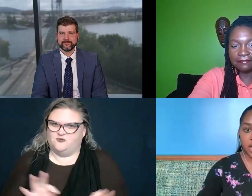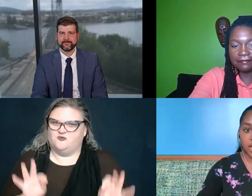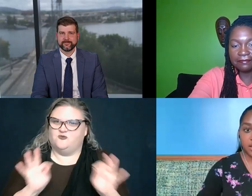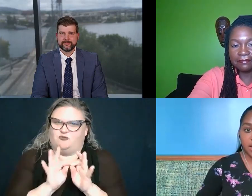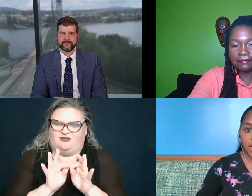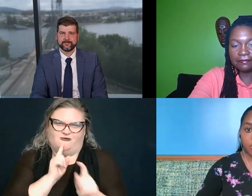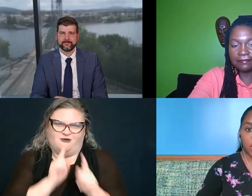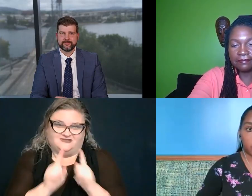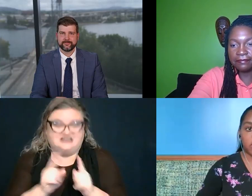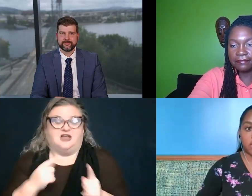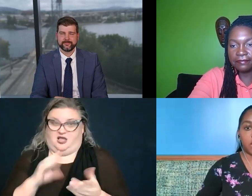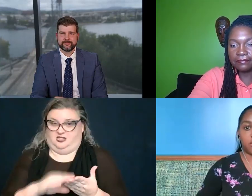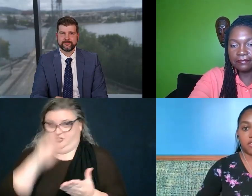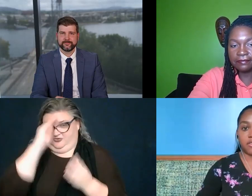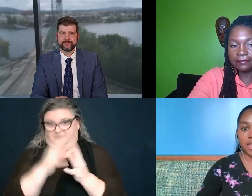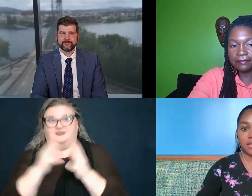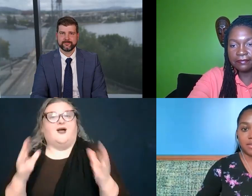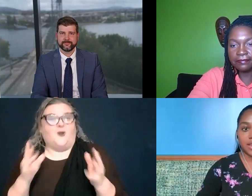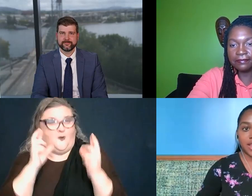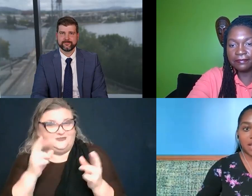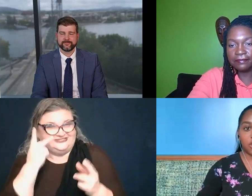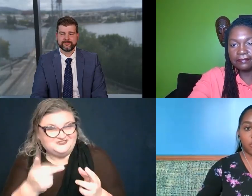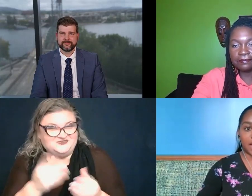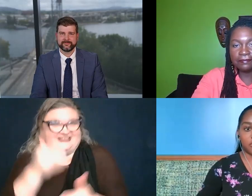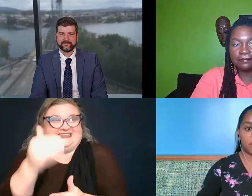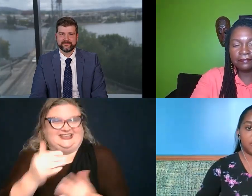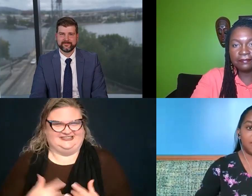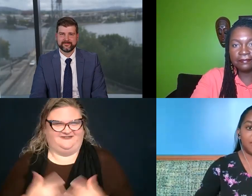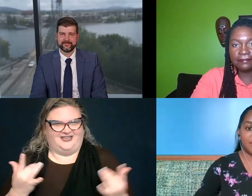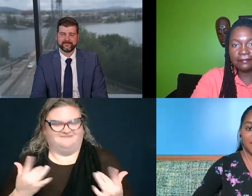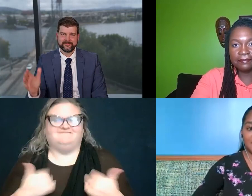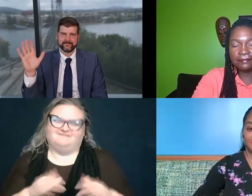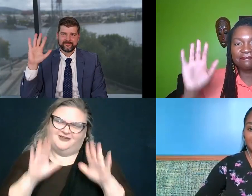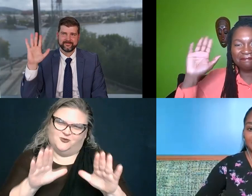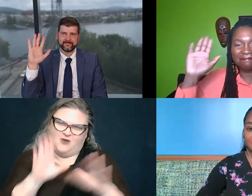I know I learned a lot, and we hope we see you at our next event. Have a great afternoon.